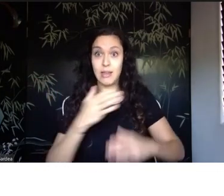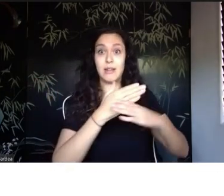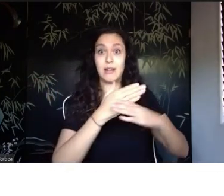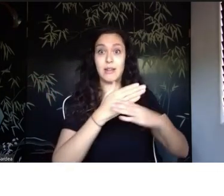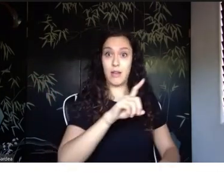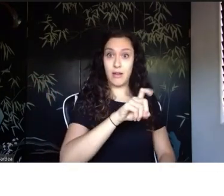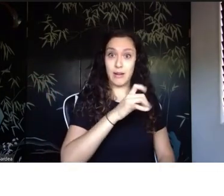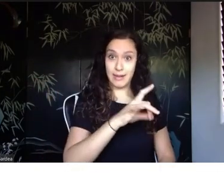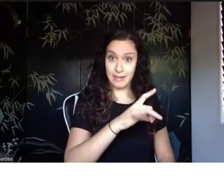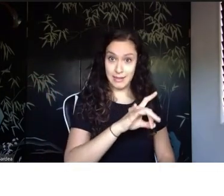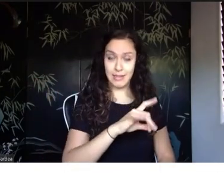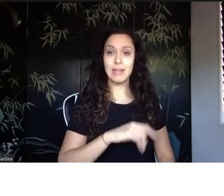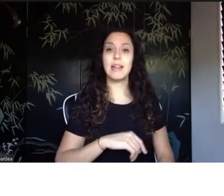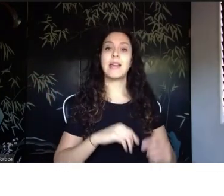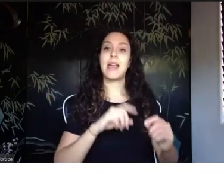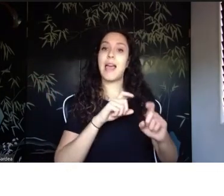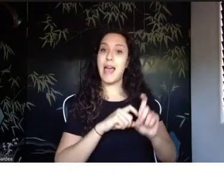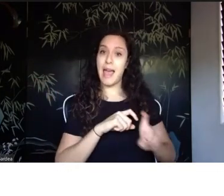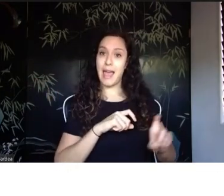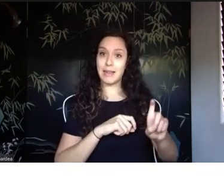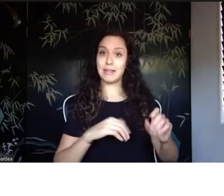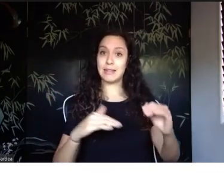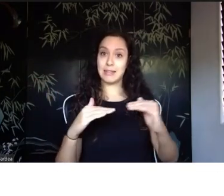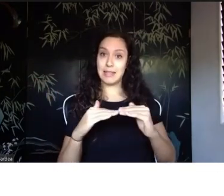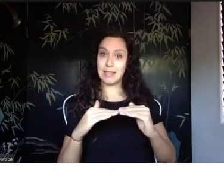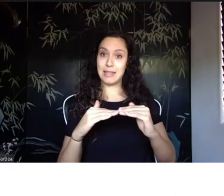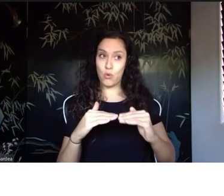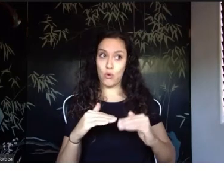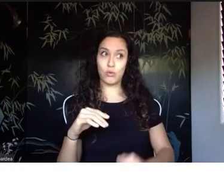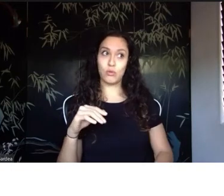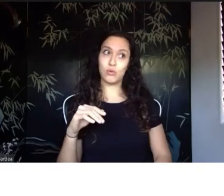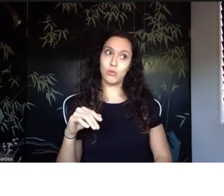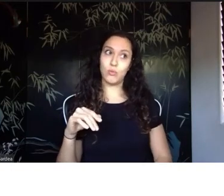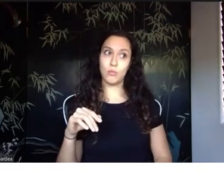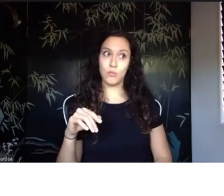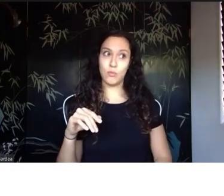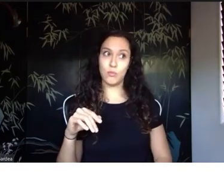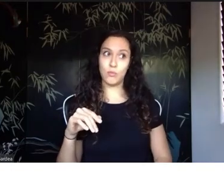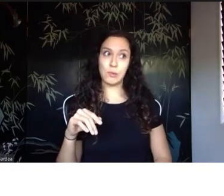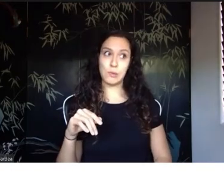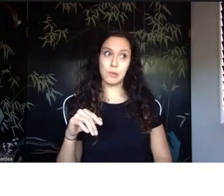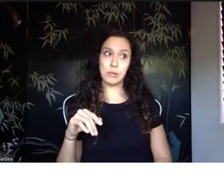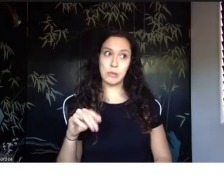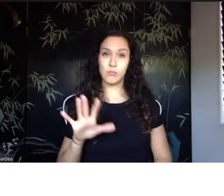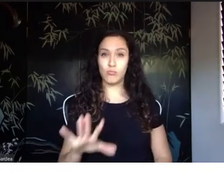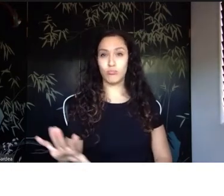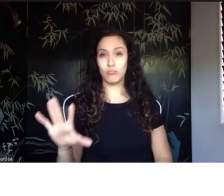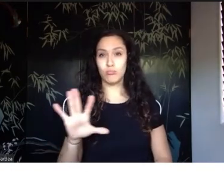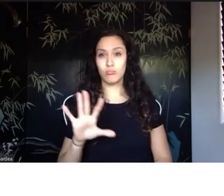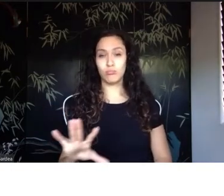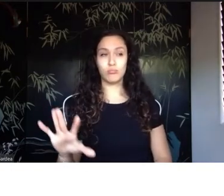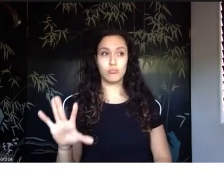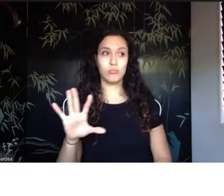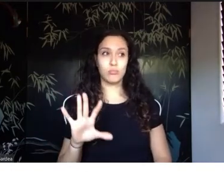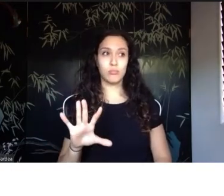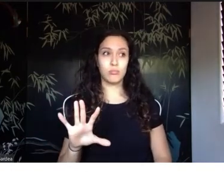x. Divide by 118, divide by 118. X equals